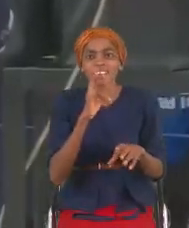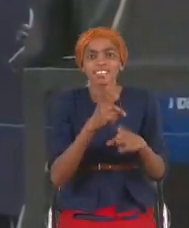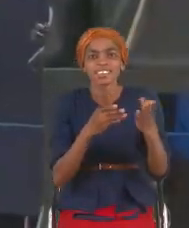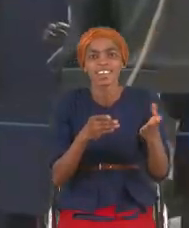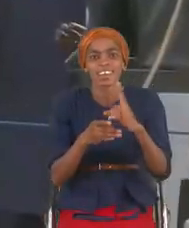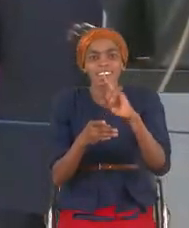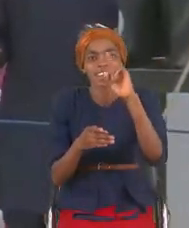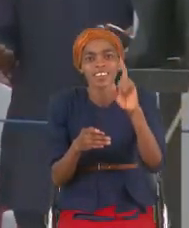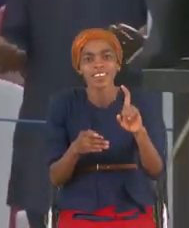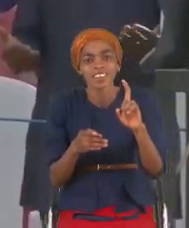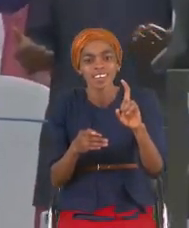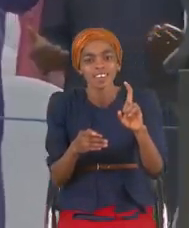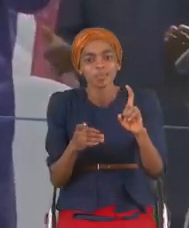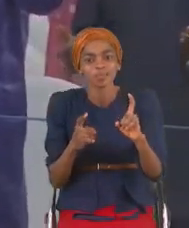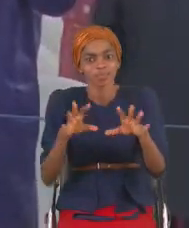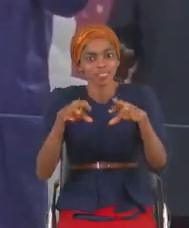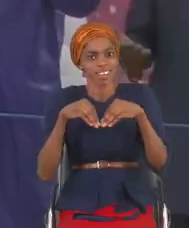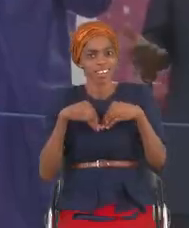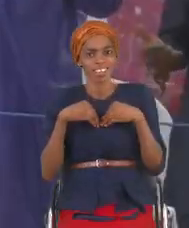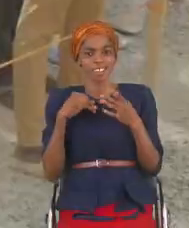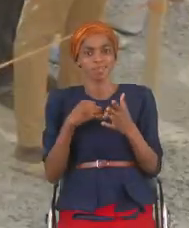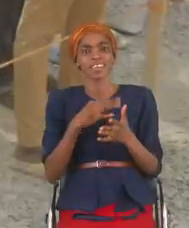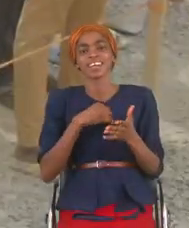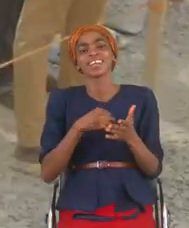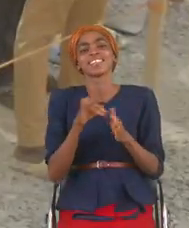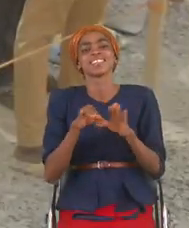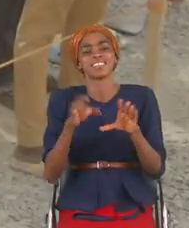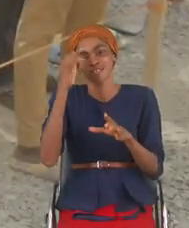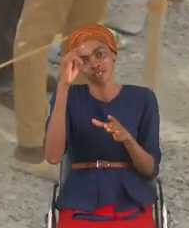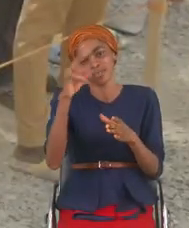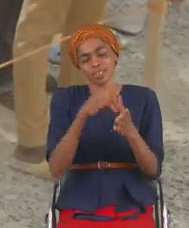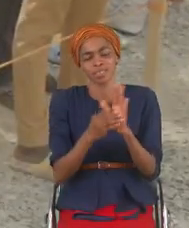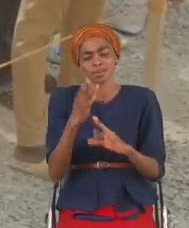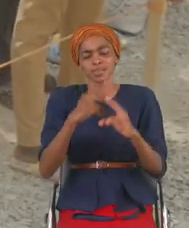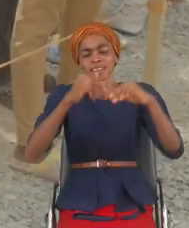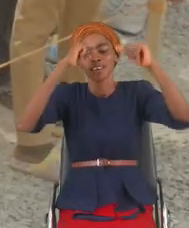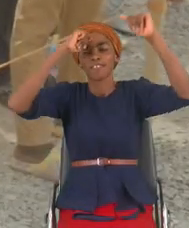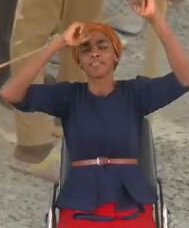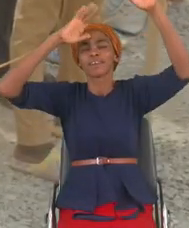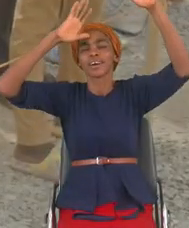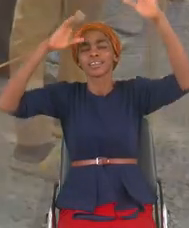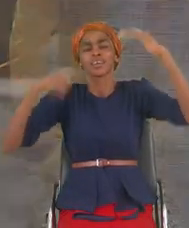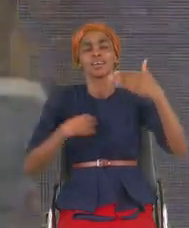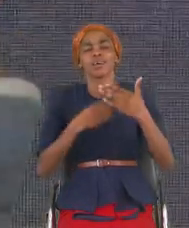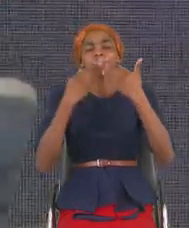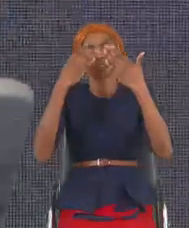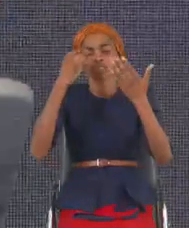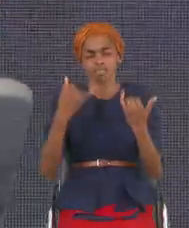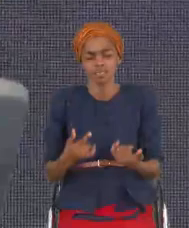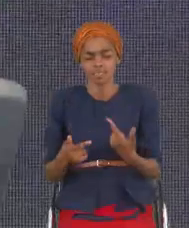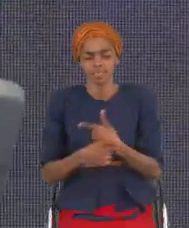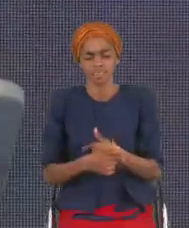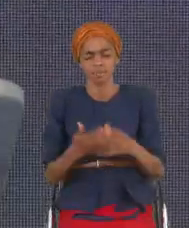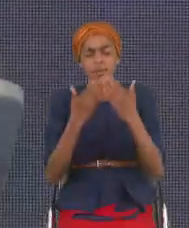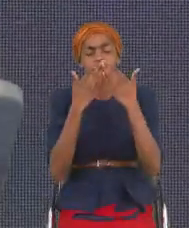there accept it it is not father we thank you today we